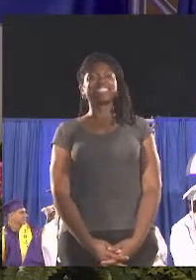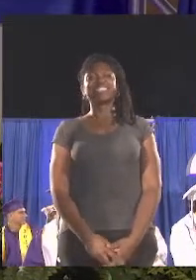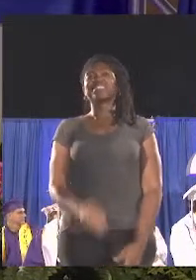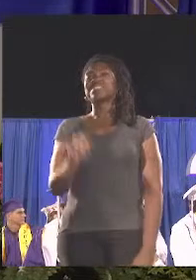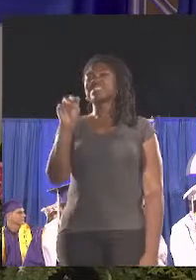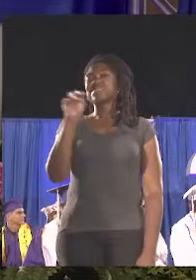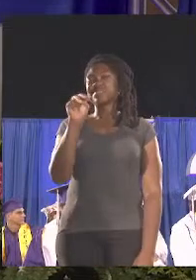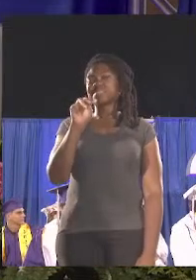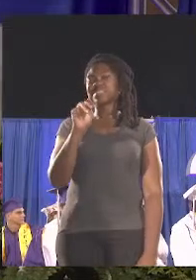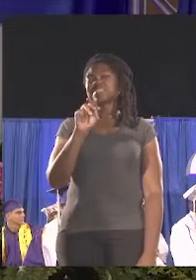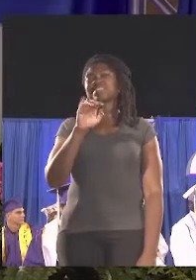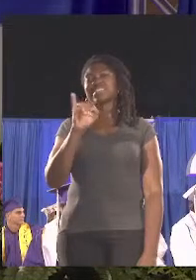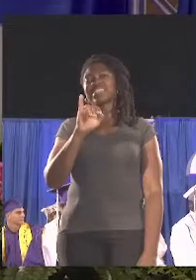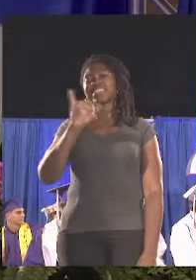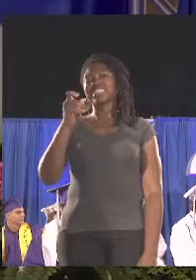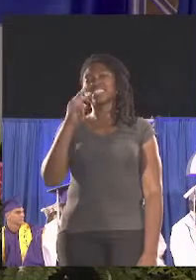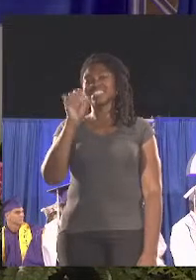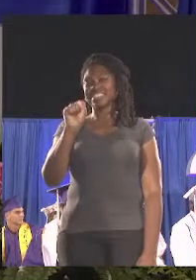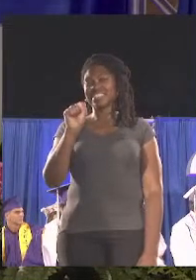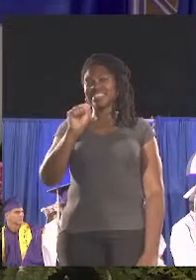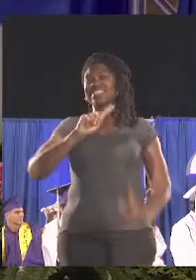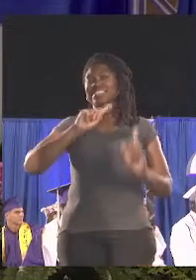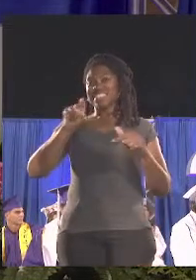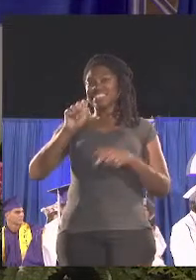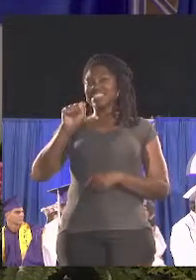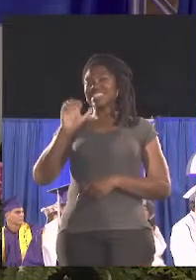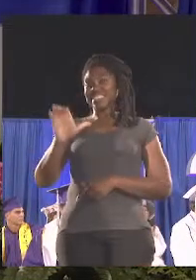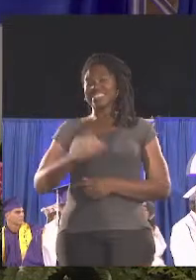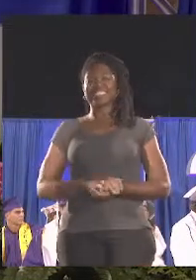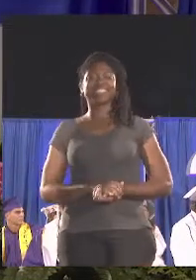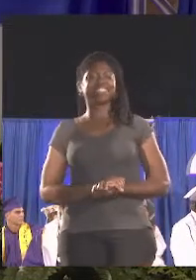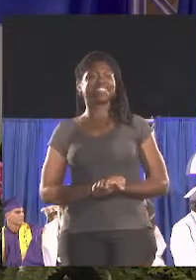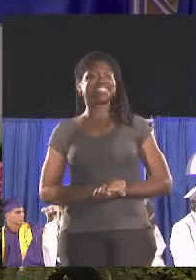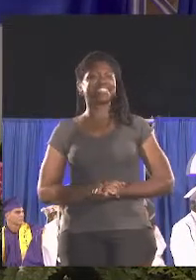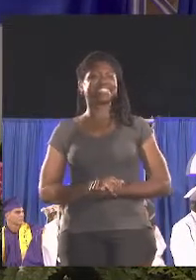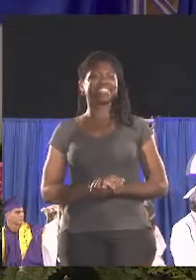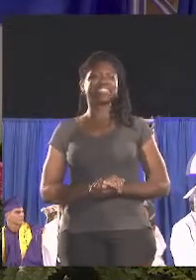Malcolm. Malcolm I. Jones, San Antonio College.